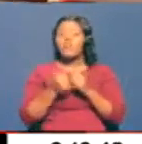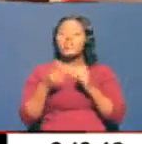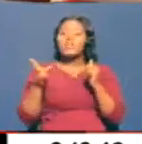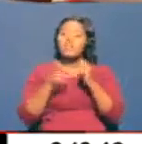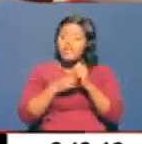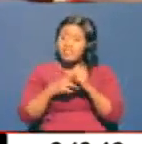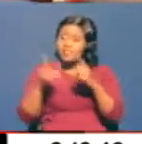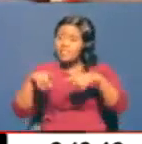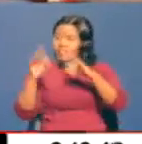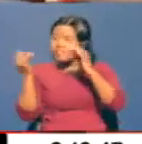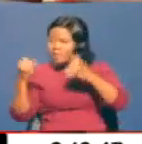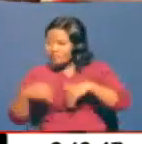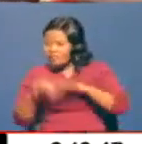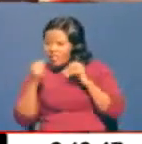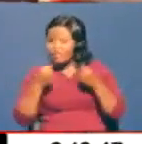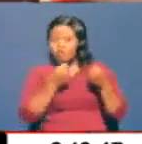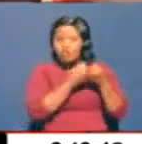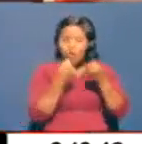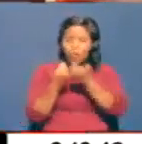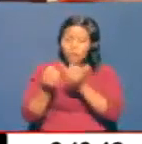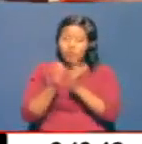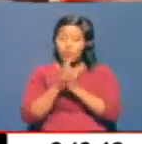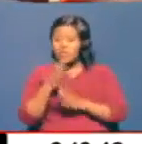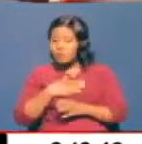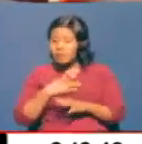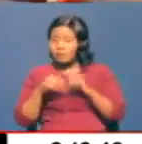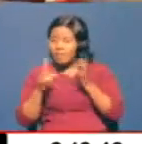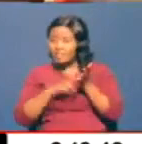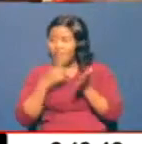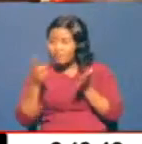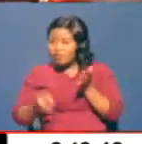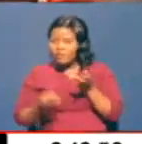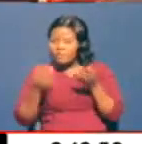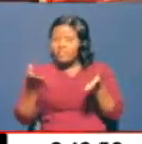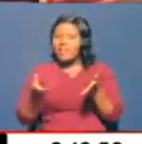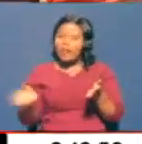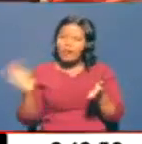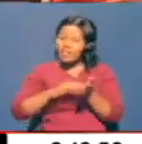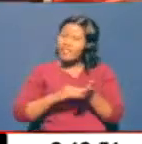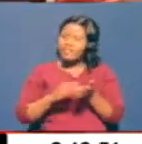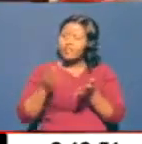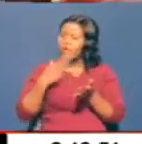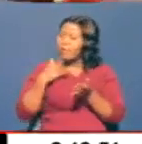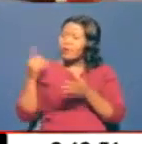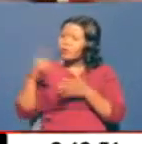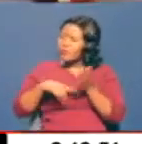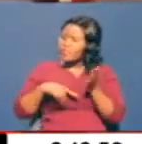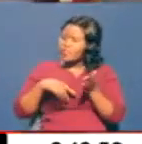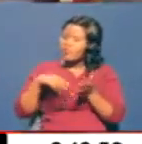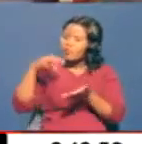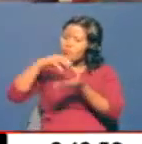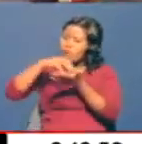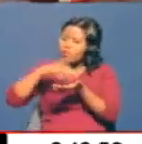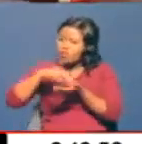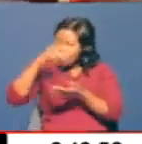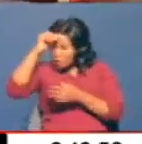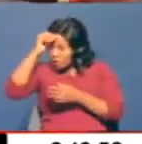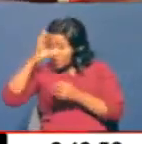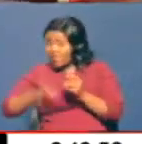amekuja tunangangana nikamwangusha. Sasa nasikia anarudi. Ati anataka kiti ya governor ya